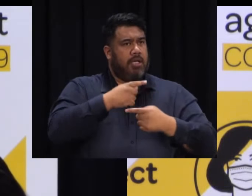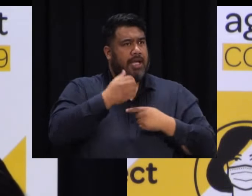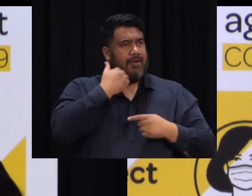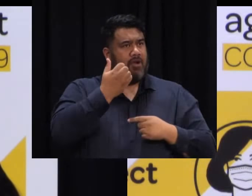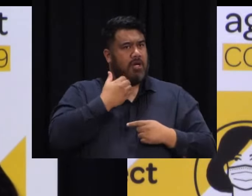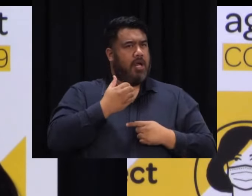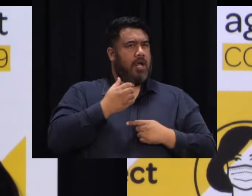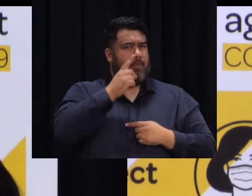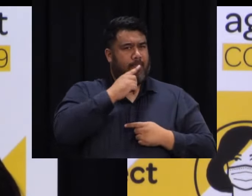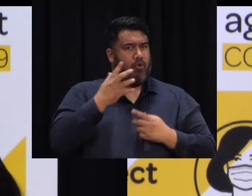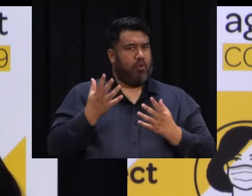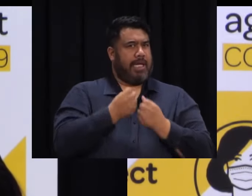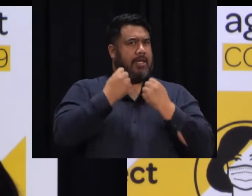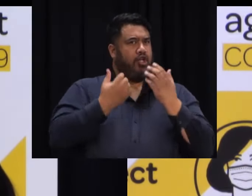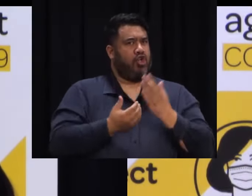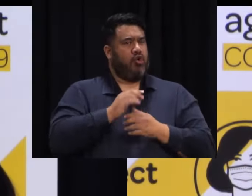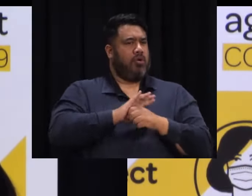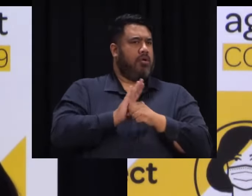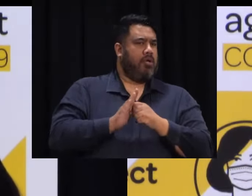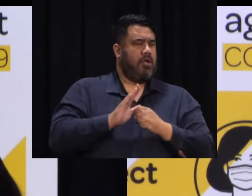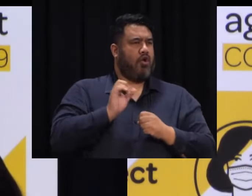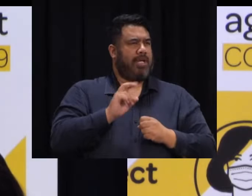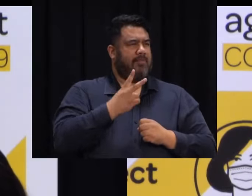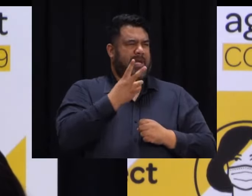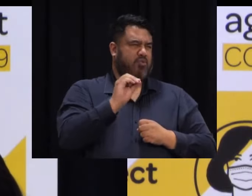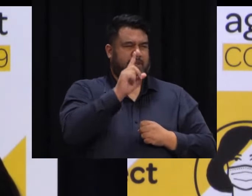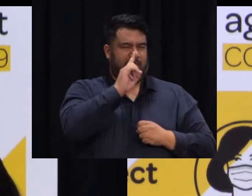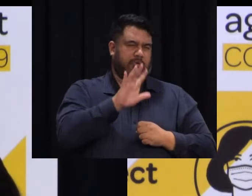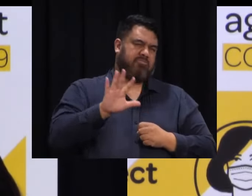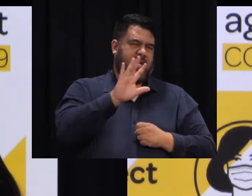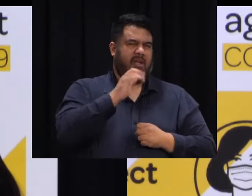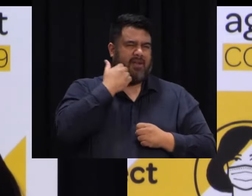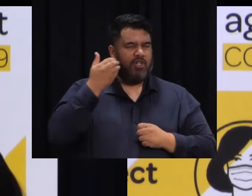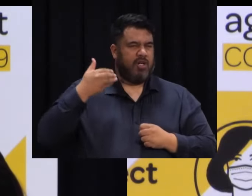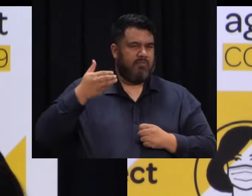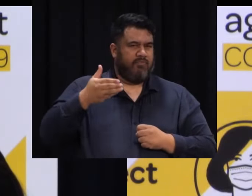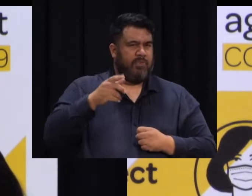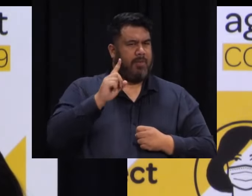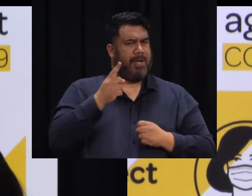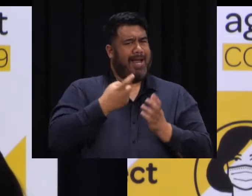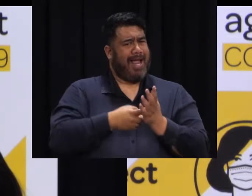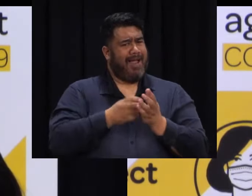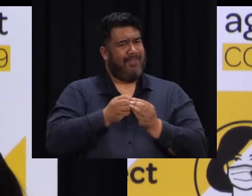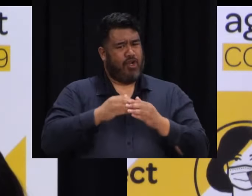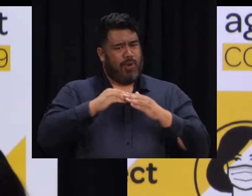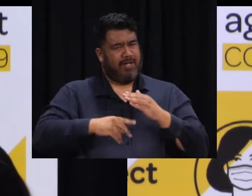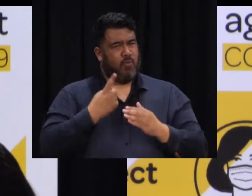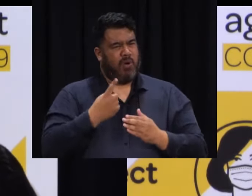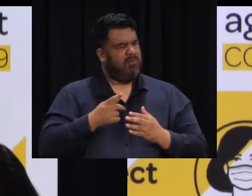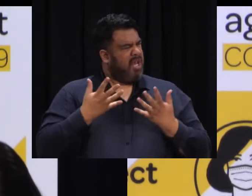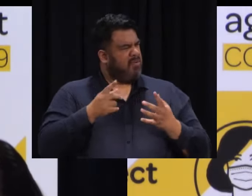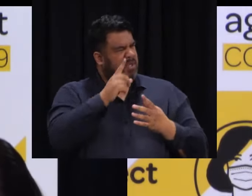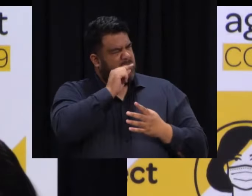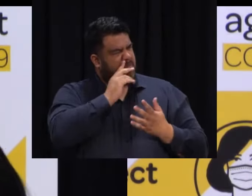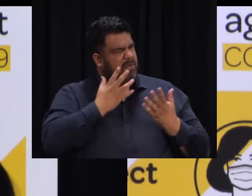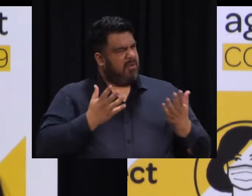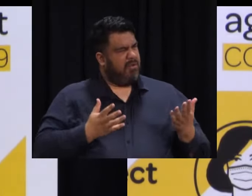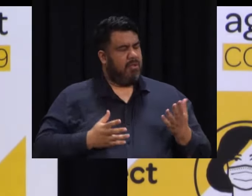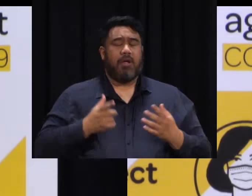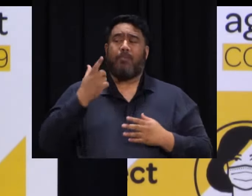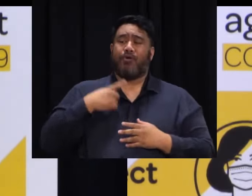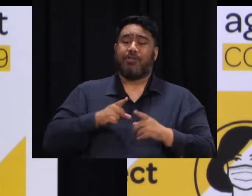days now. How is it that the R value is below 1 when the number of cases, daily cases, seems to be roughly the same? Because the